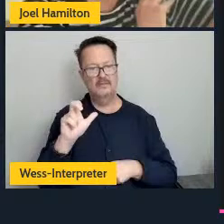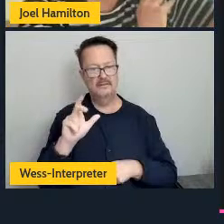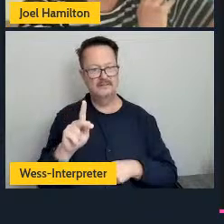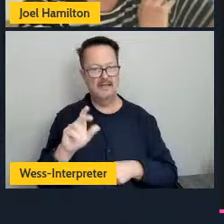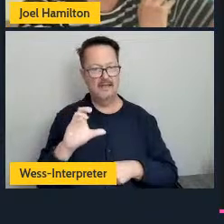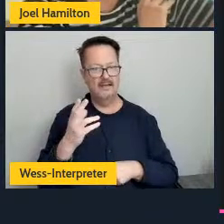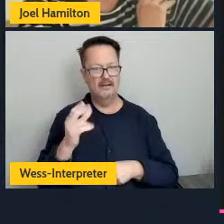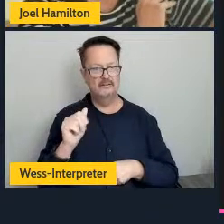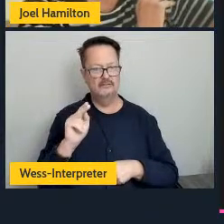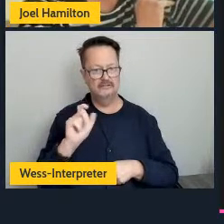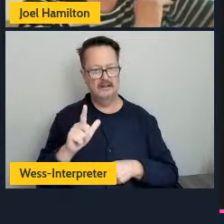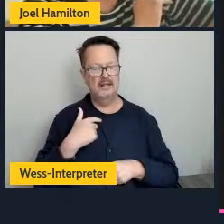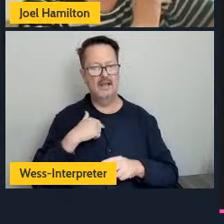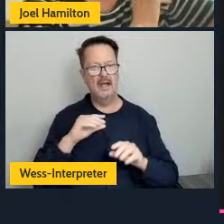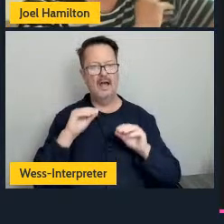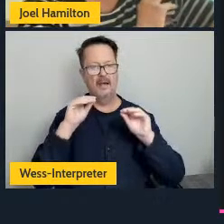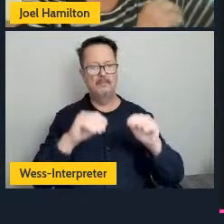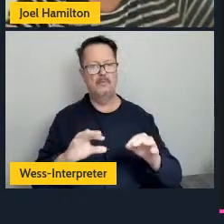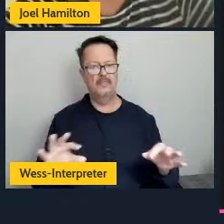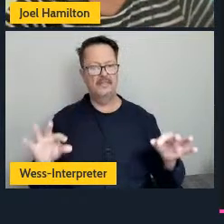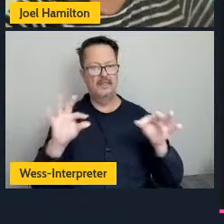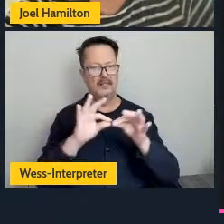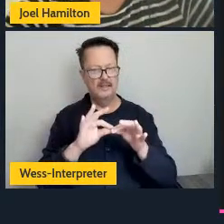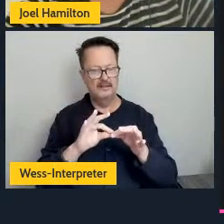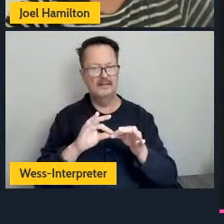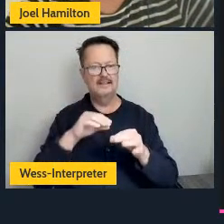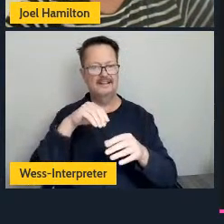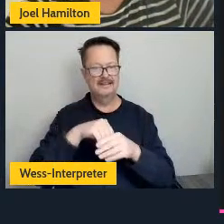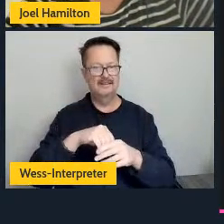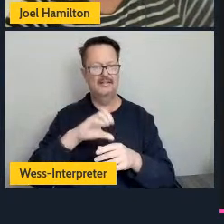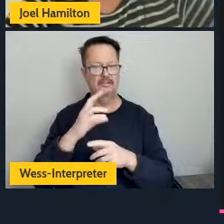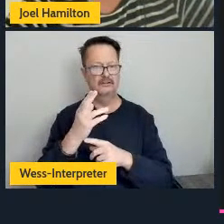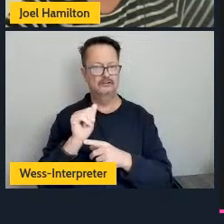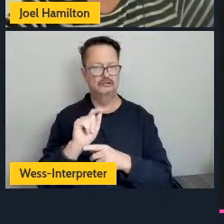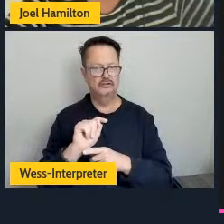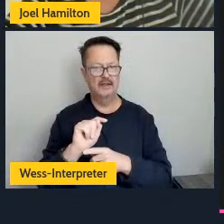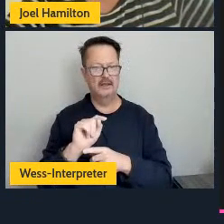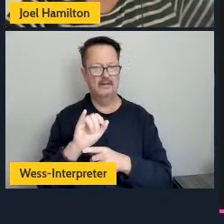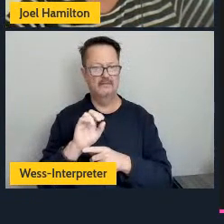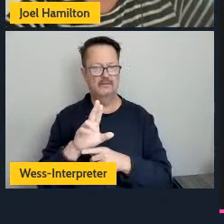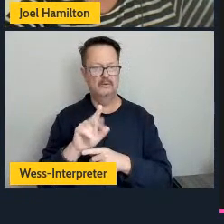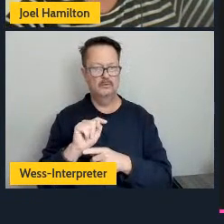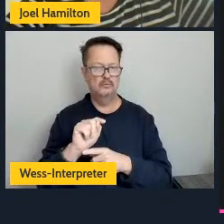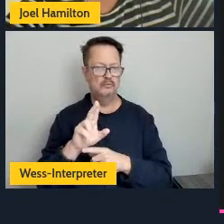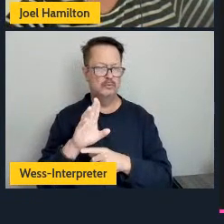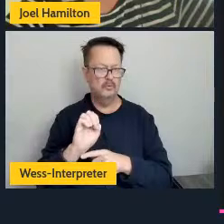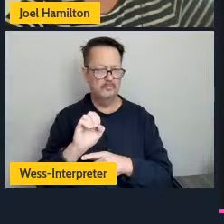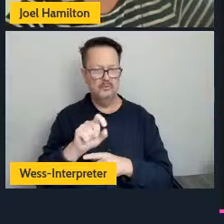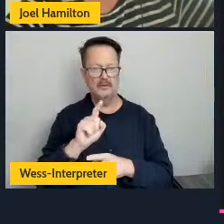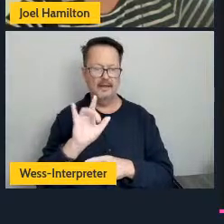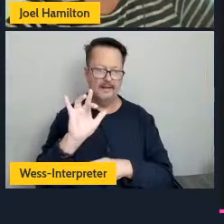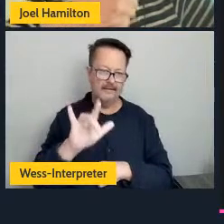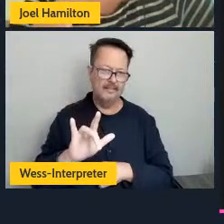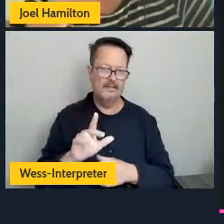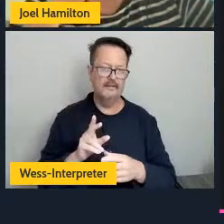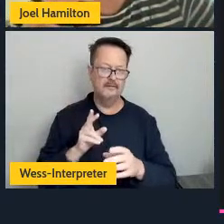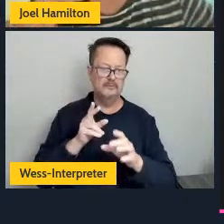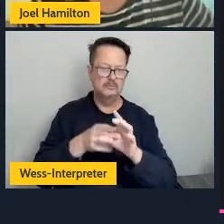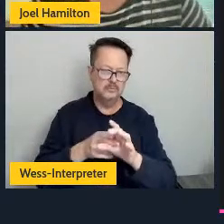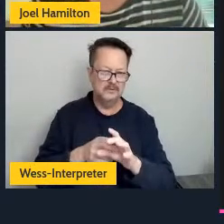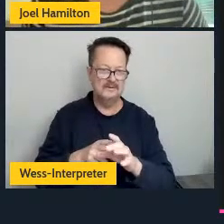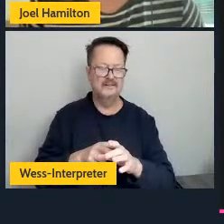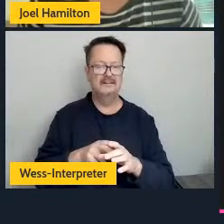link to join the Slack channel if you haven't in the chat of the YouTube. So you can click there and join and then find